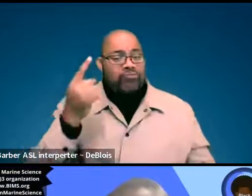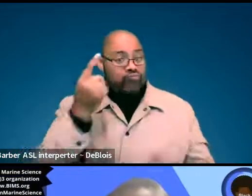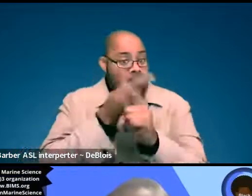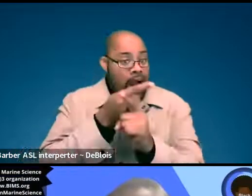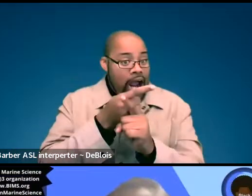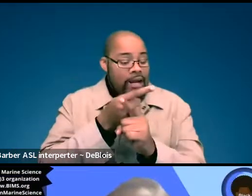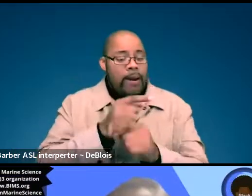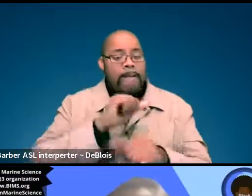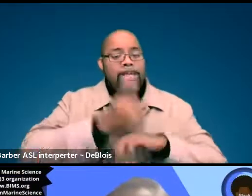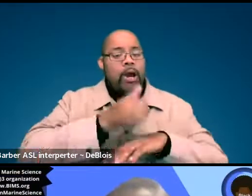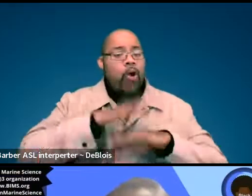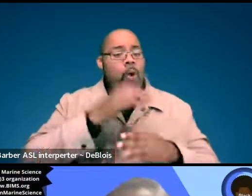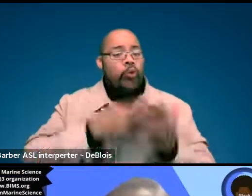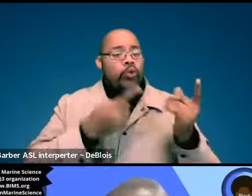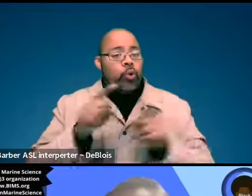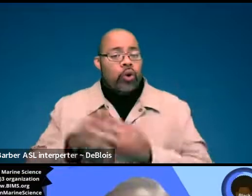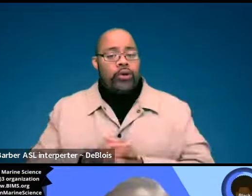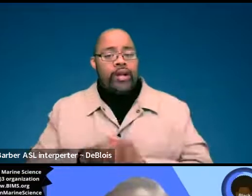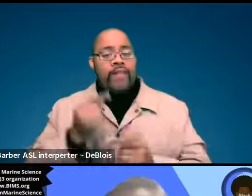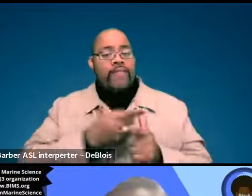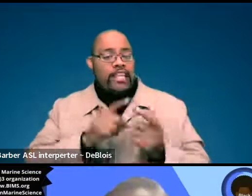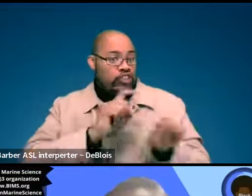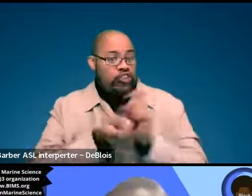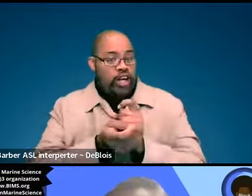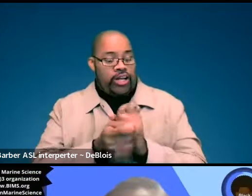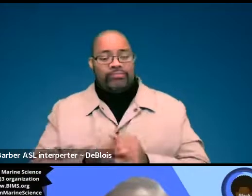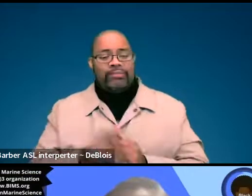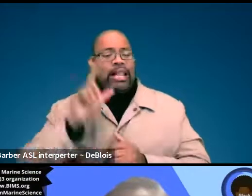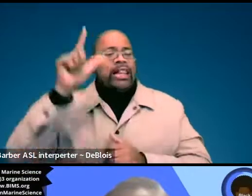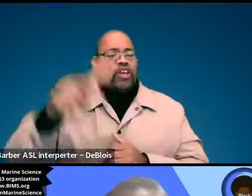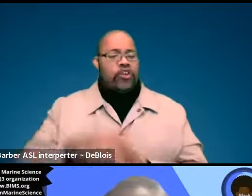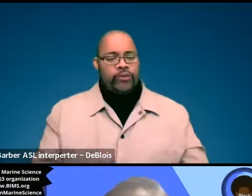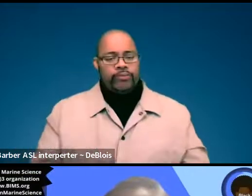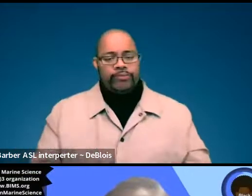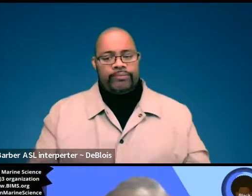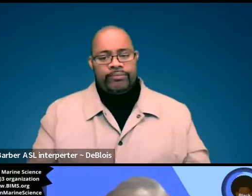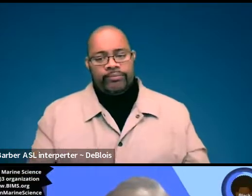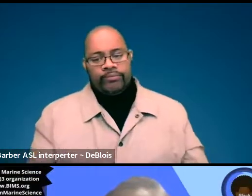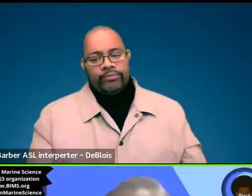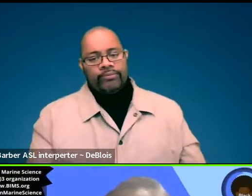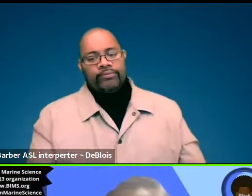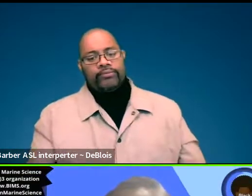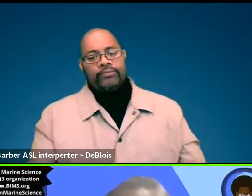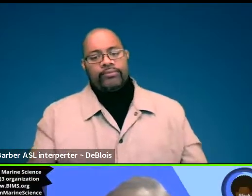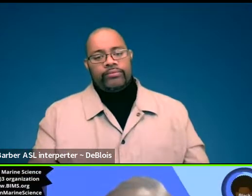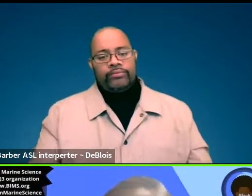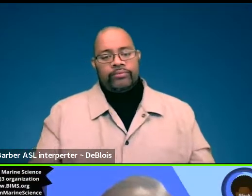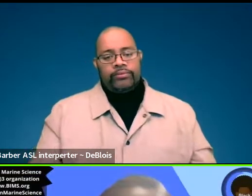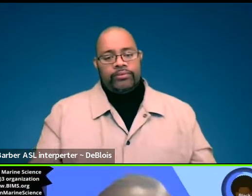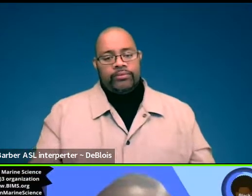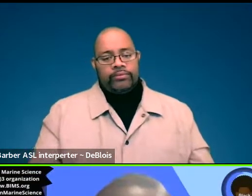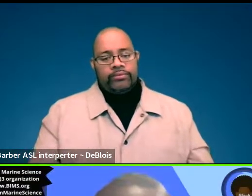right based on what's going on, and then change it down the line. Yeah.